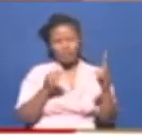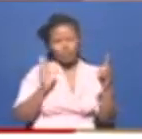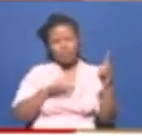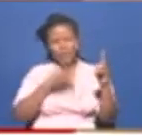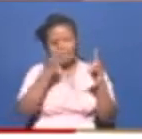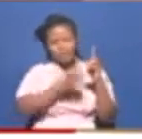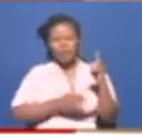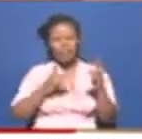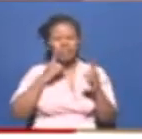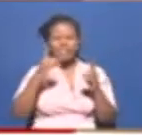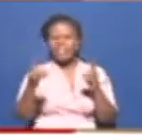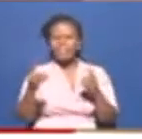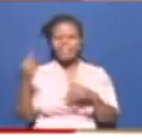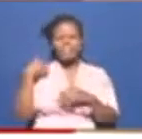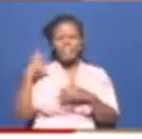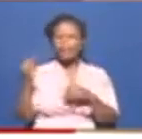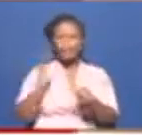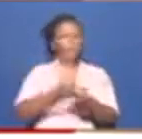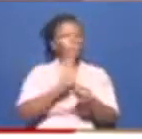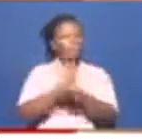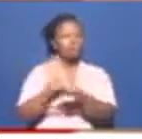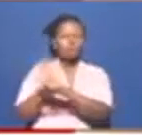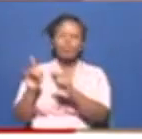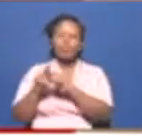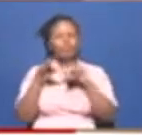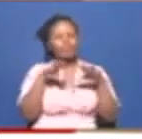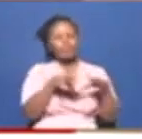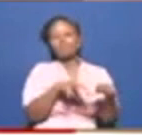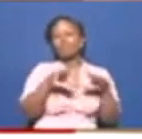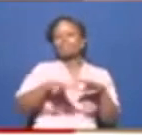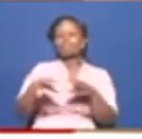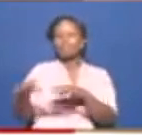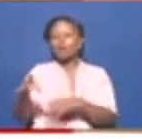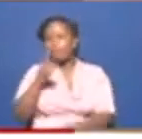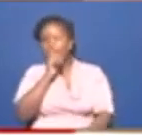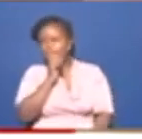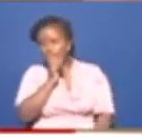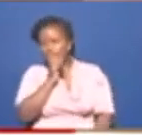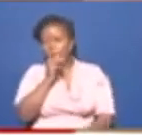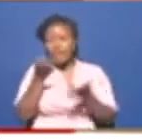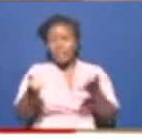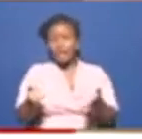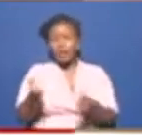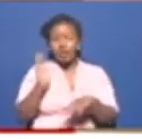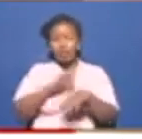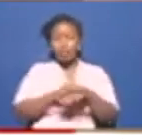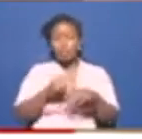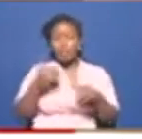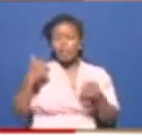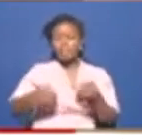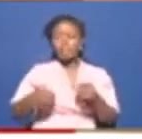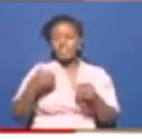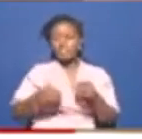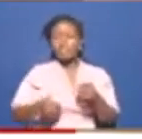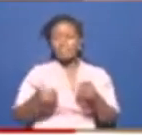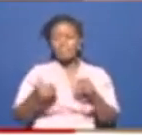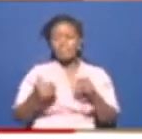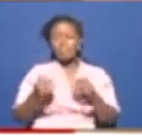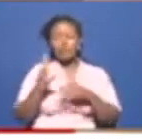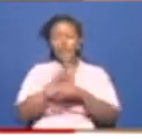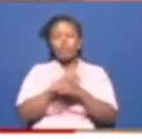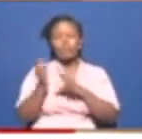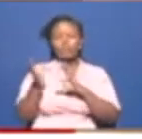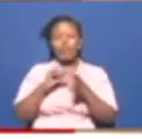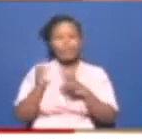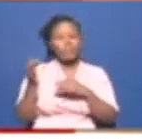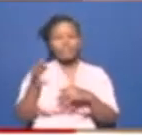quite high, mm-hmm, and they're still suffering in silence. To be able to get surgery for fistula, if on an estimate, you'll spend about 300,000